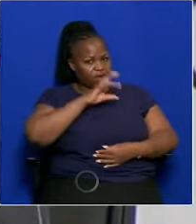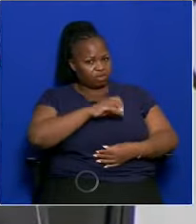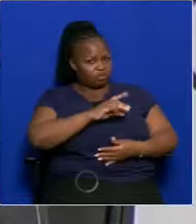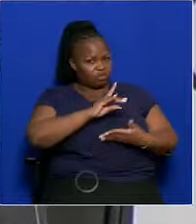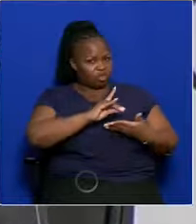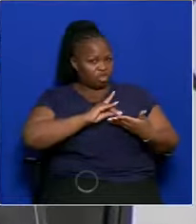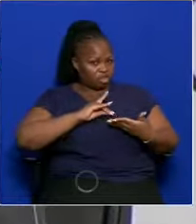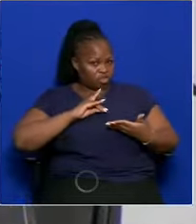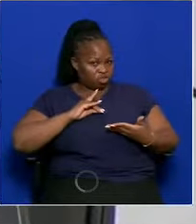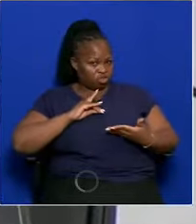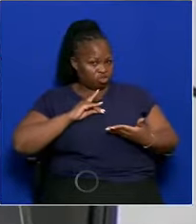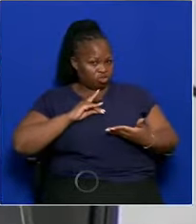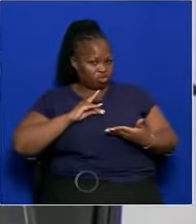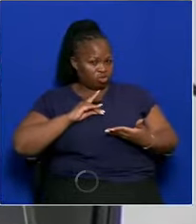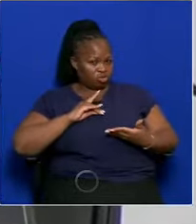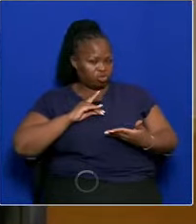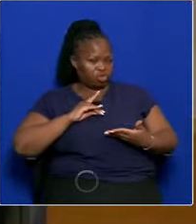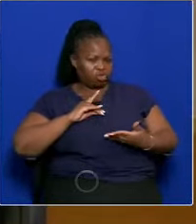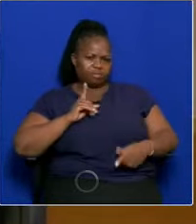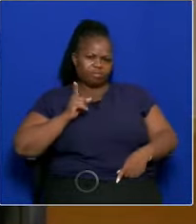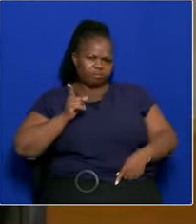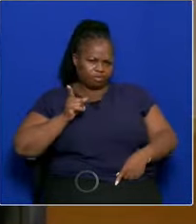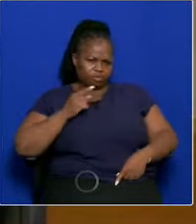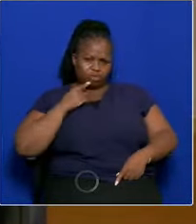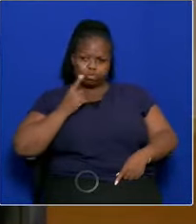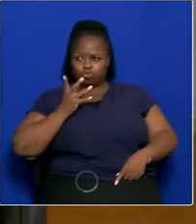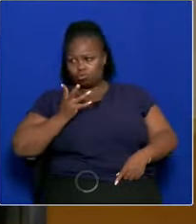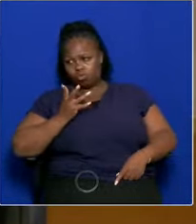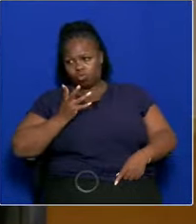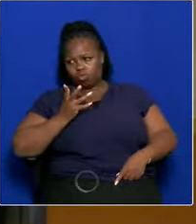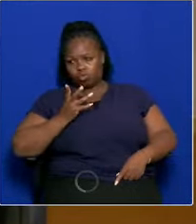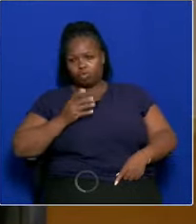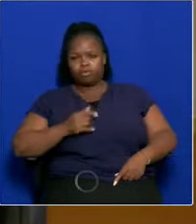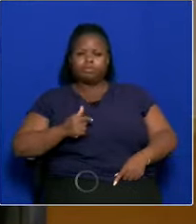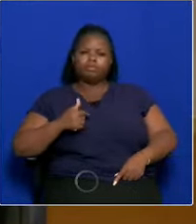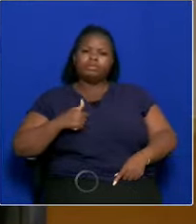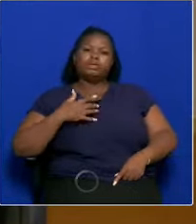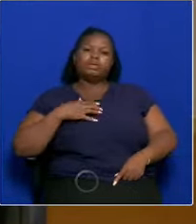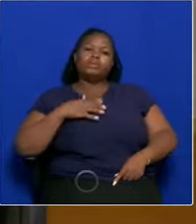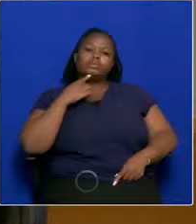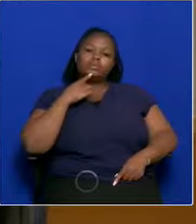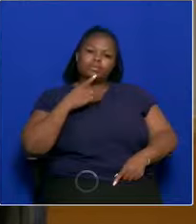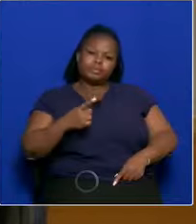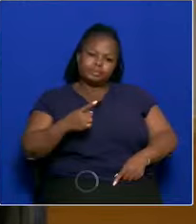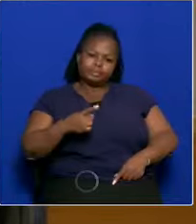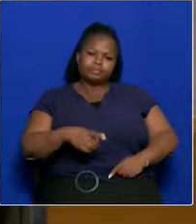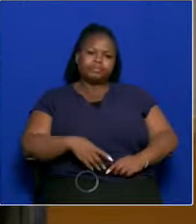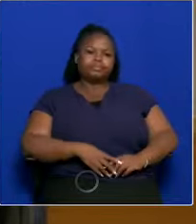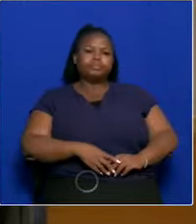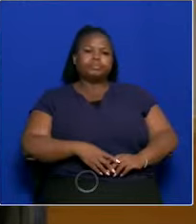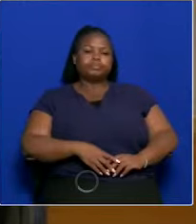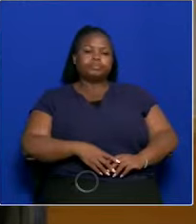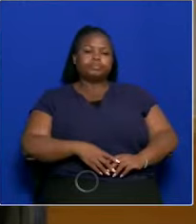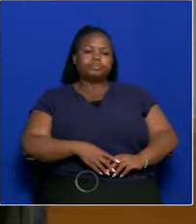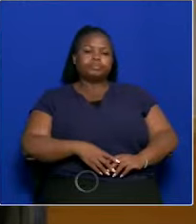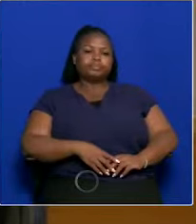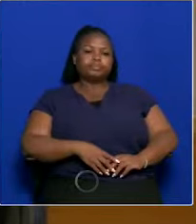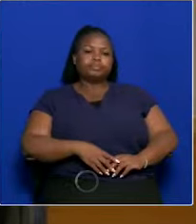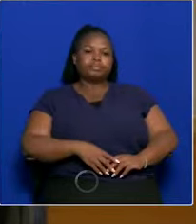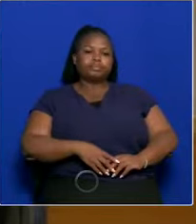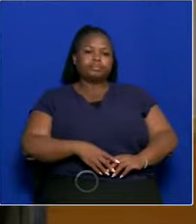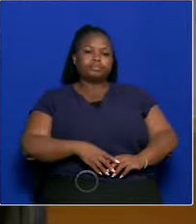is what people do. Yes, you've said that. I will say to you that it